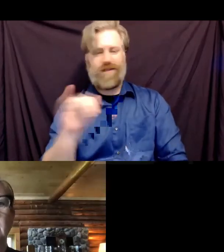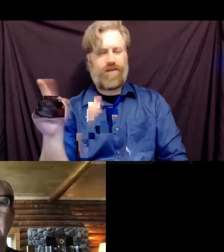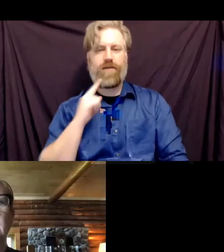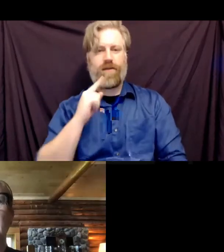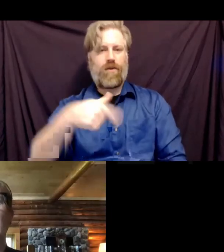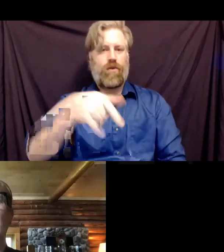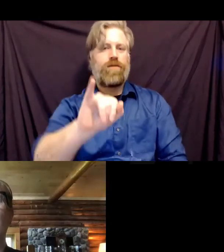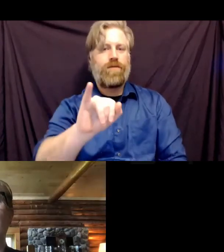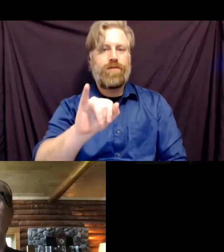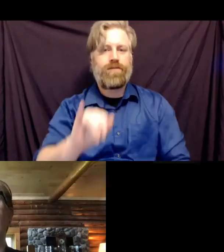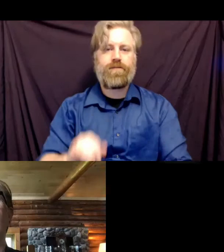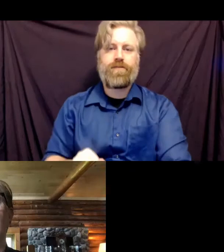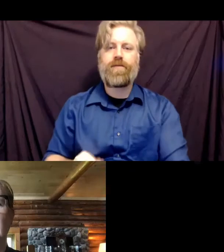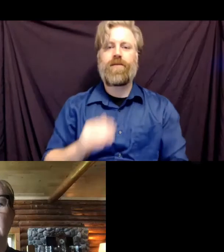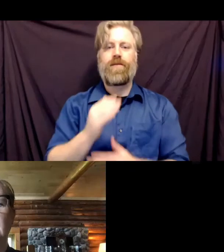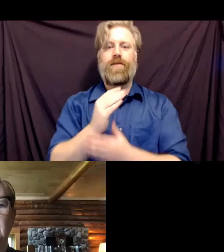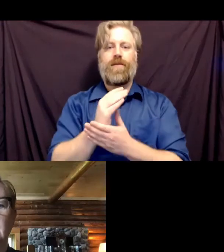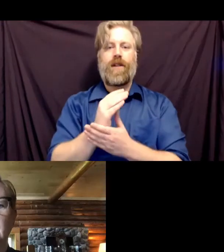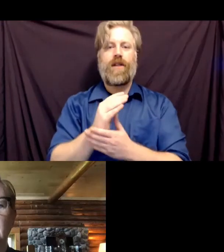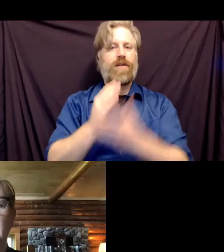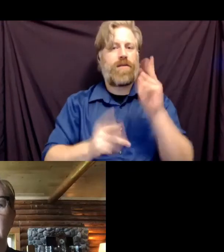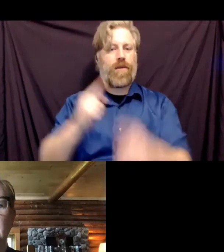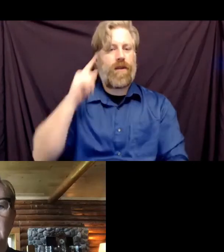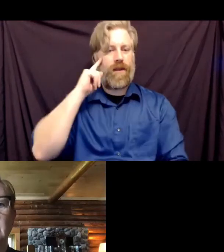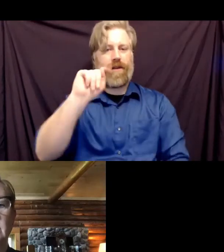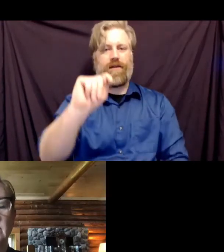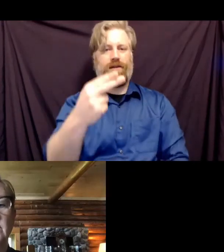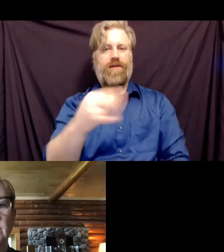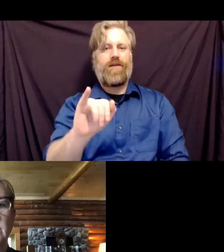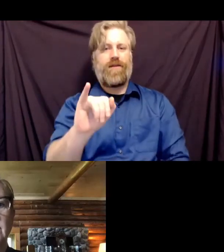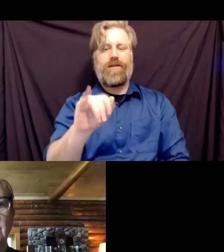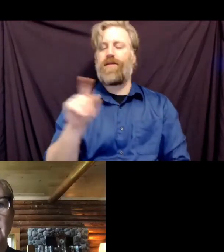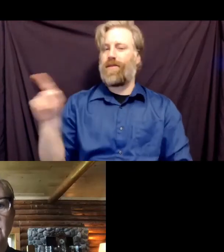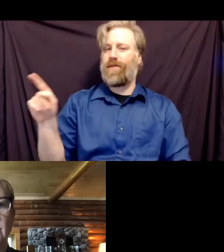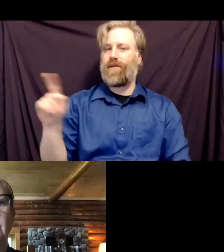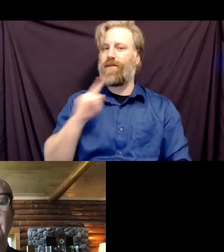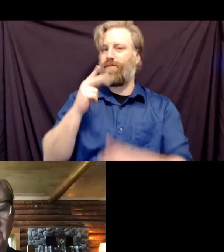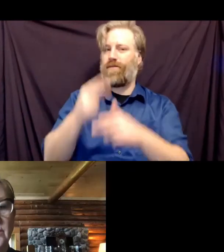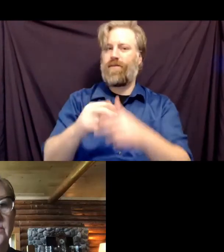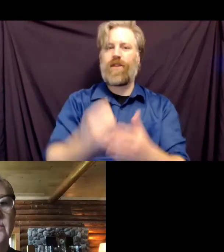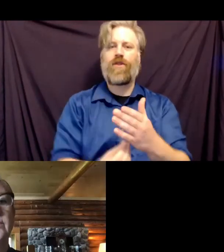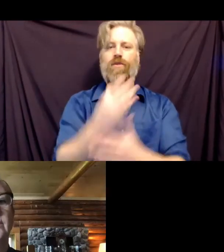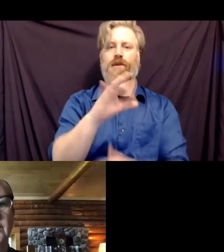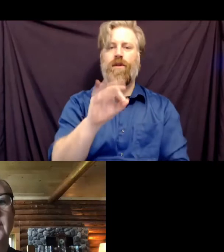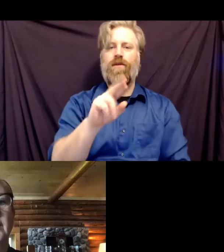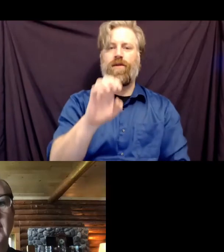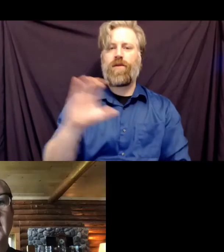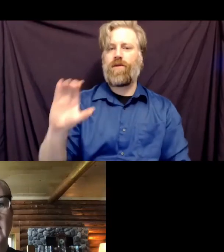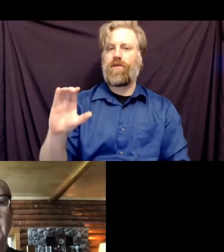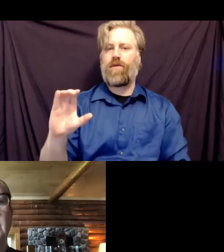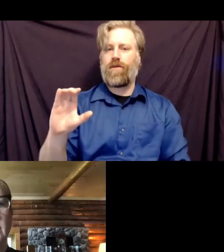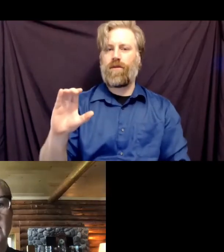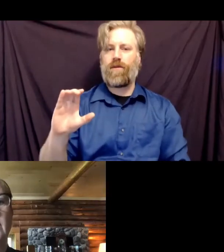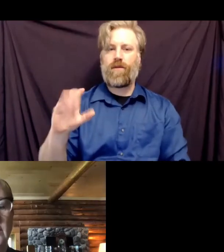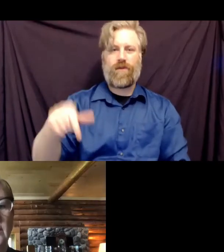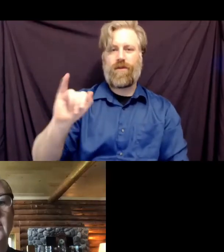CHI, but most people think of it as CHI, but he pronounces it Spring Forest Qi Qi